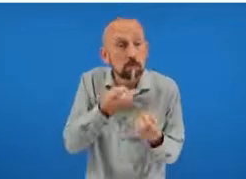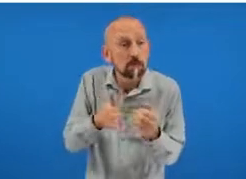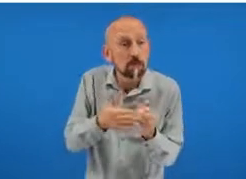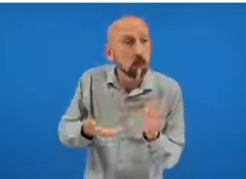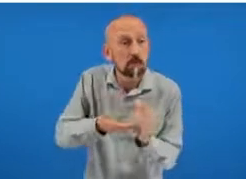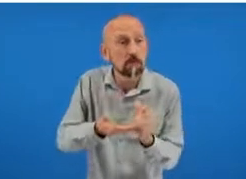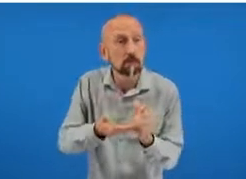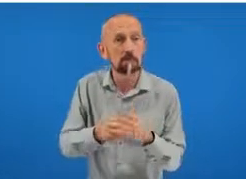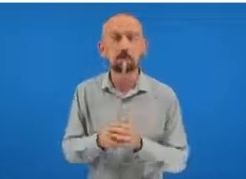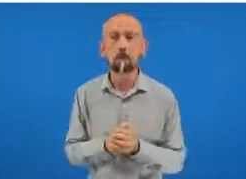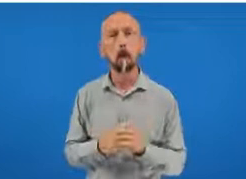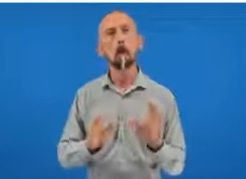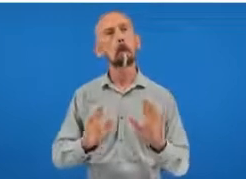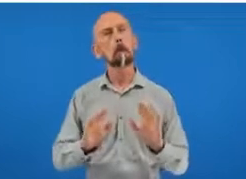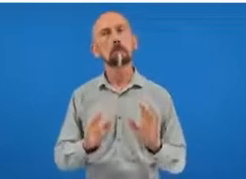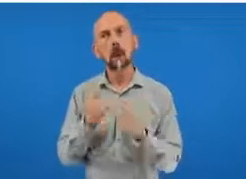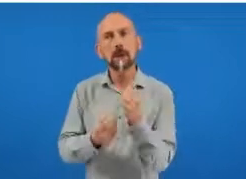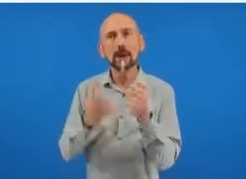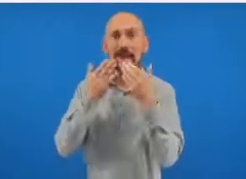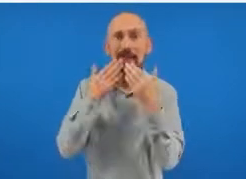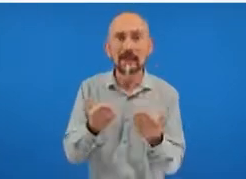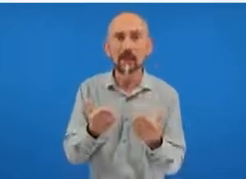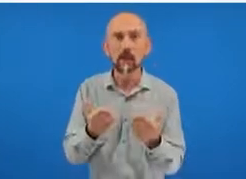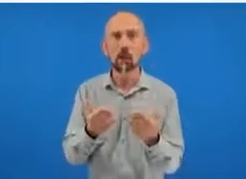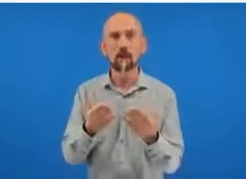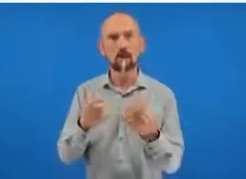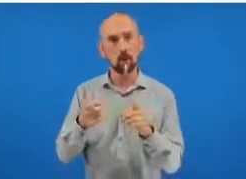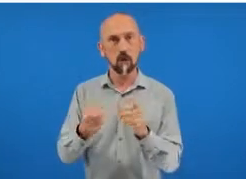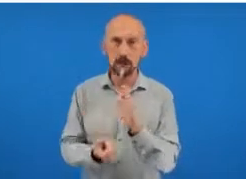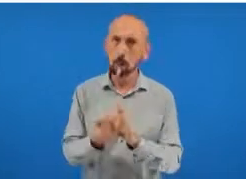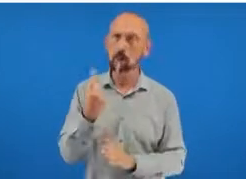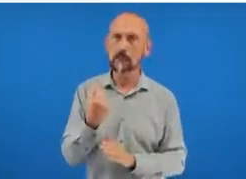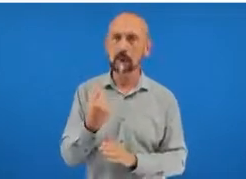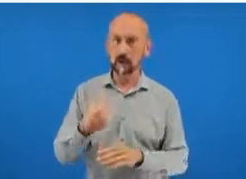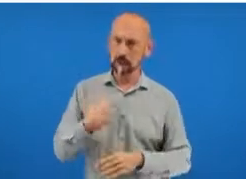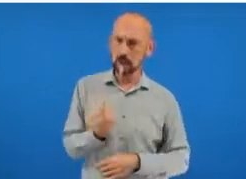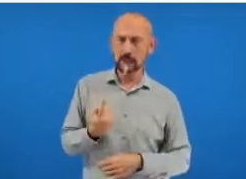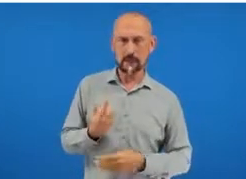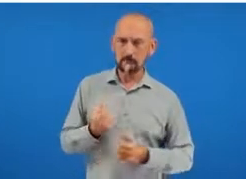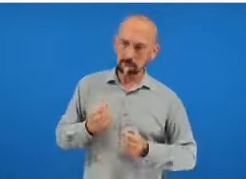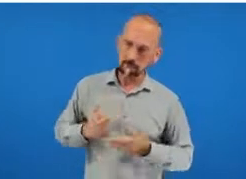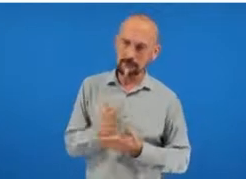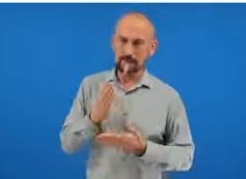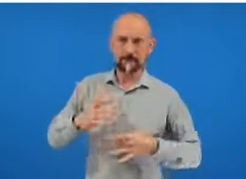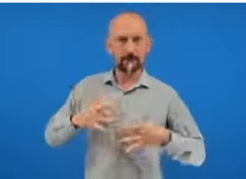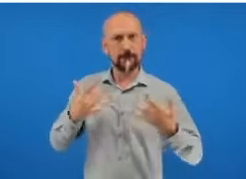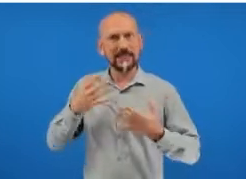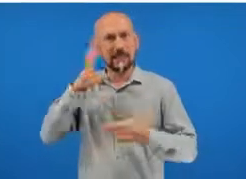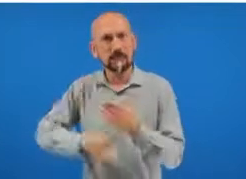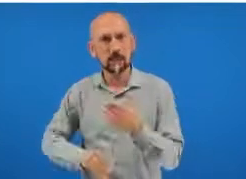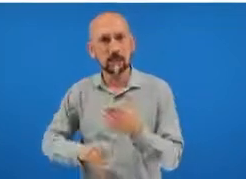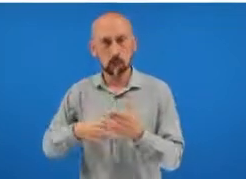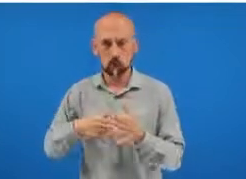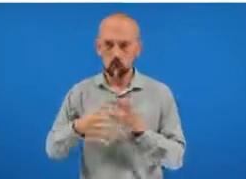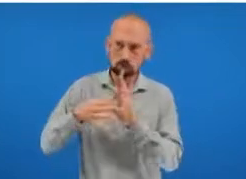you for the opportunity for someone with lived experience to be a co-producer of this, and I truly